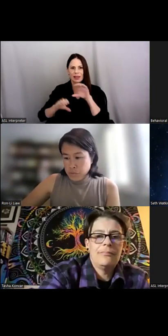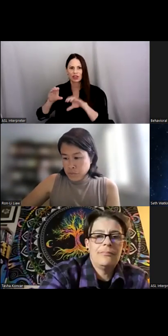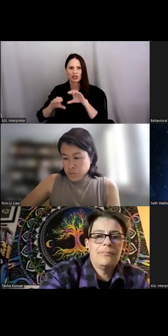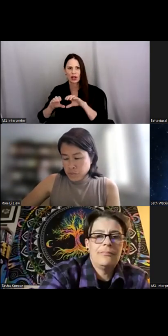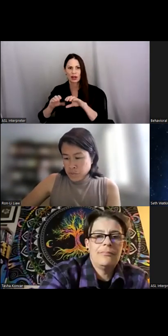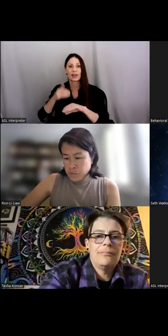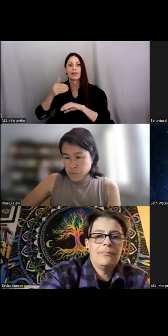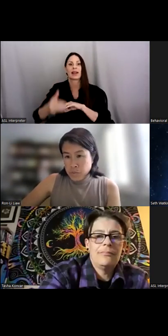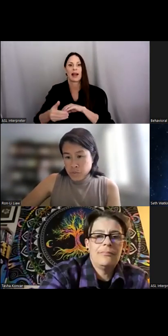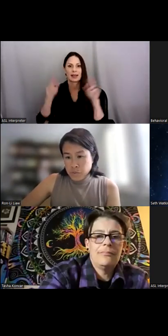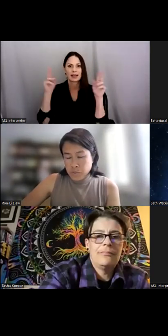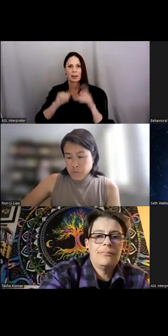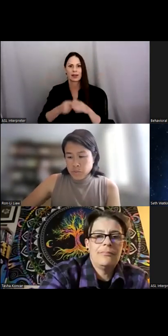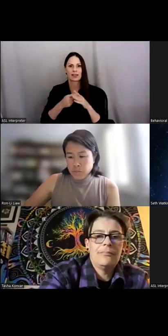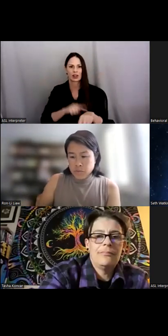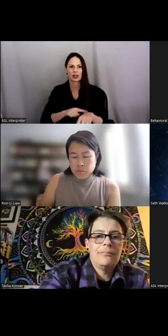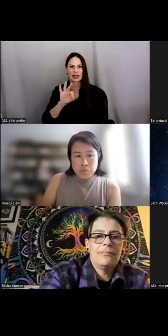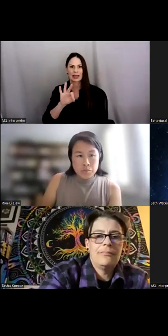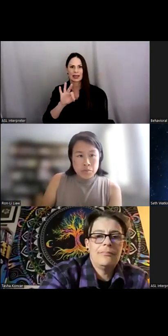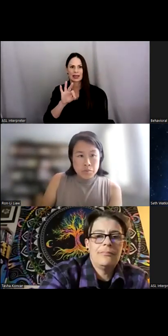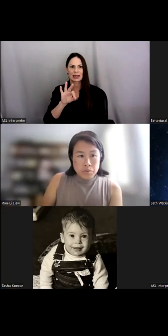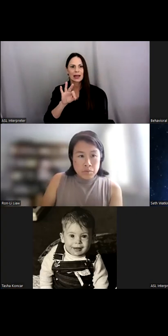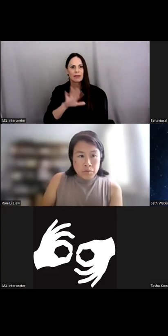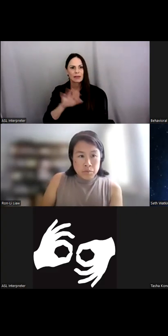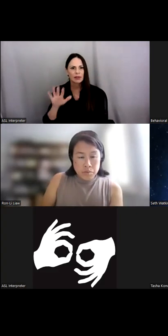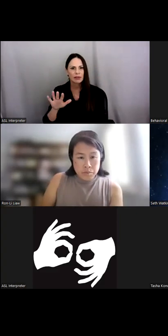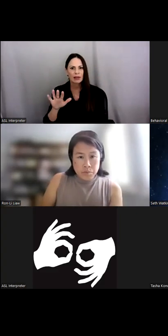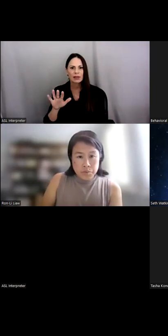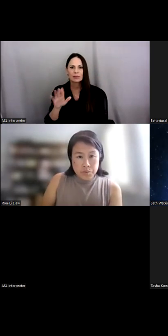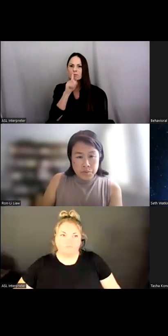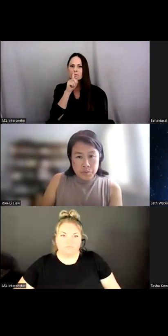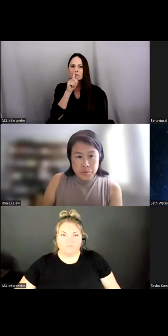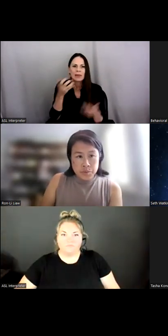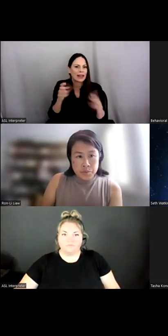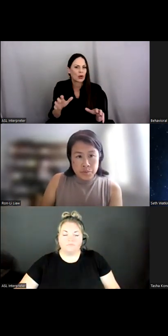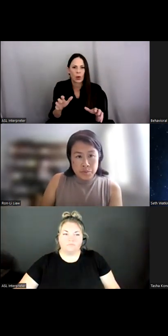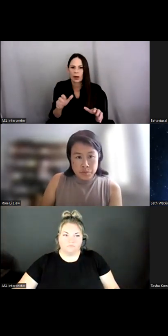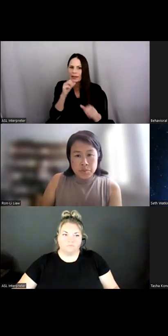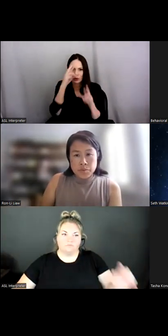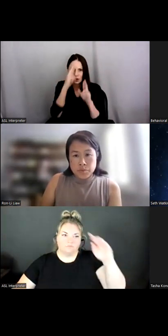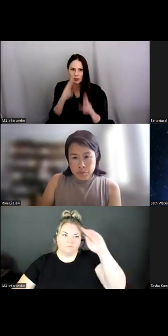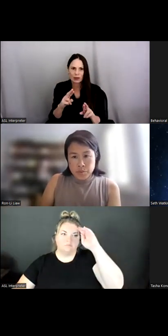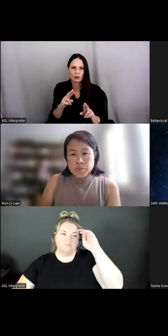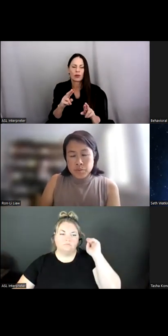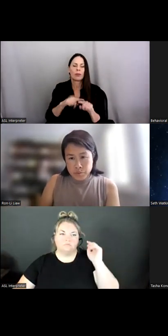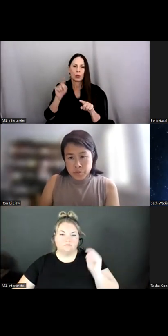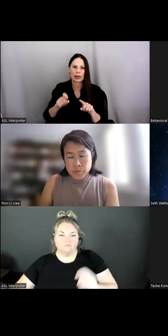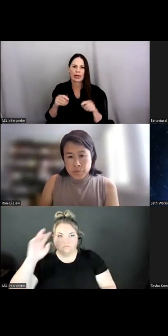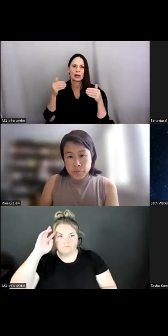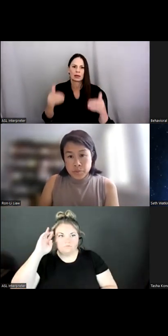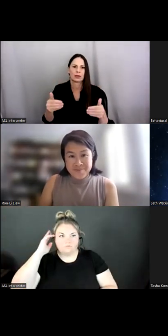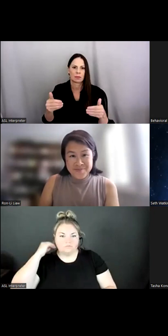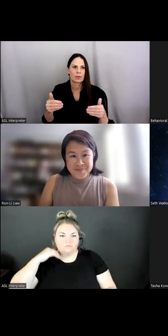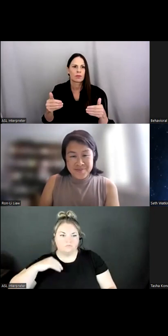9:55. So not to be disrespectful, but let's keep moving forward. Head north toward East